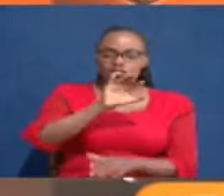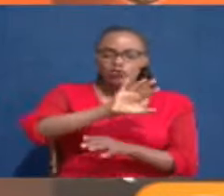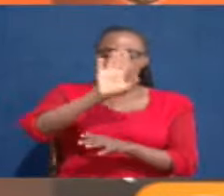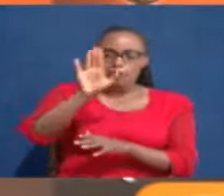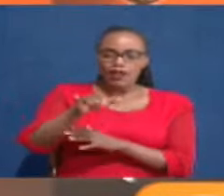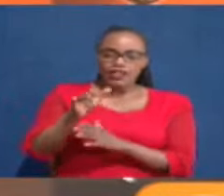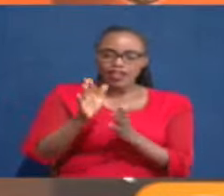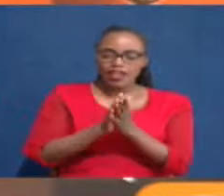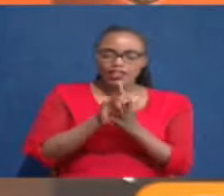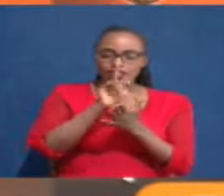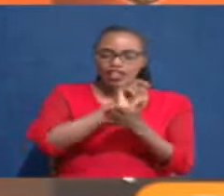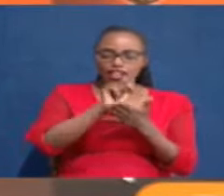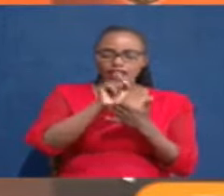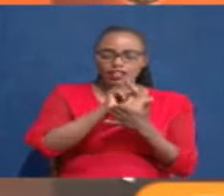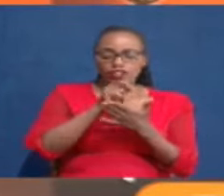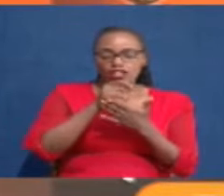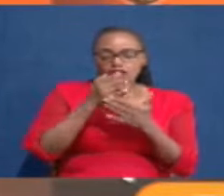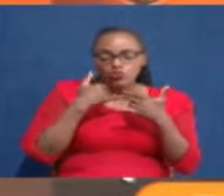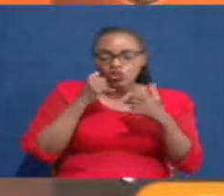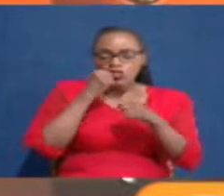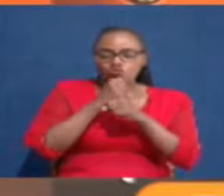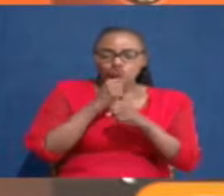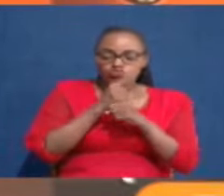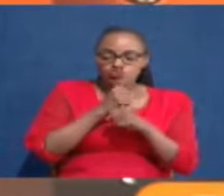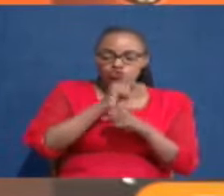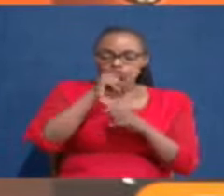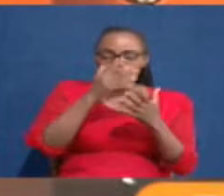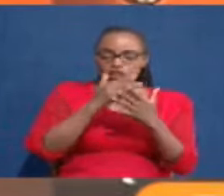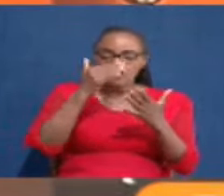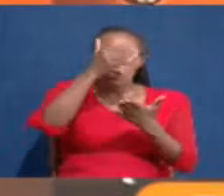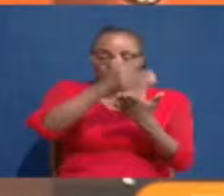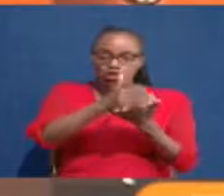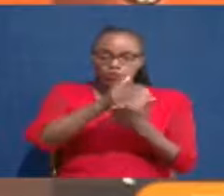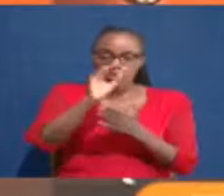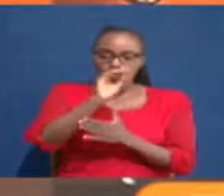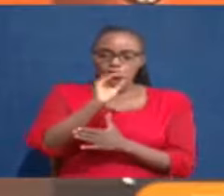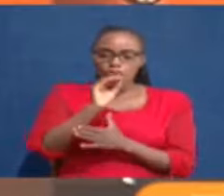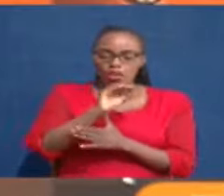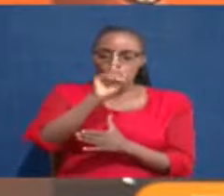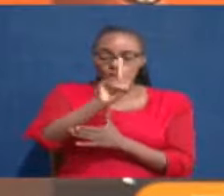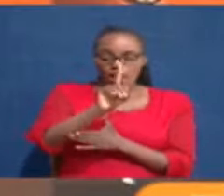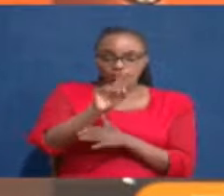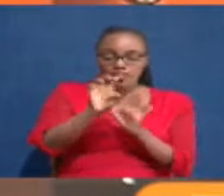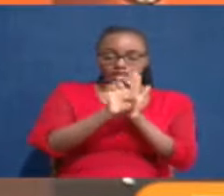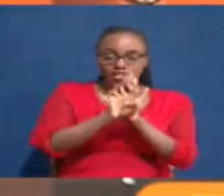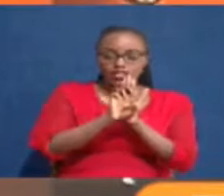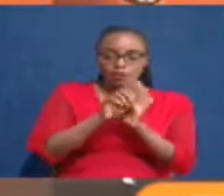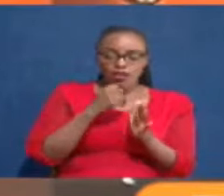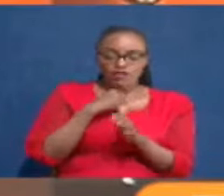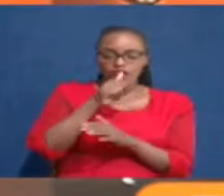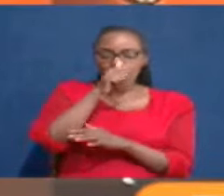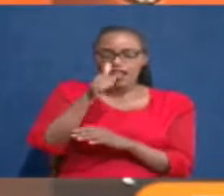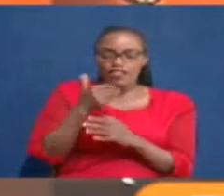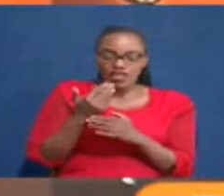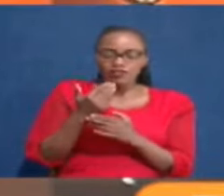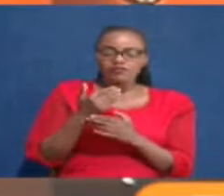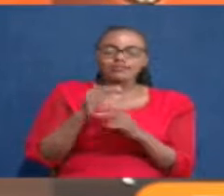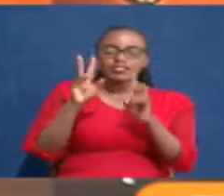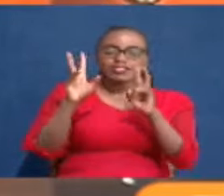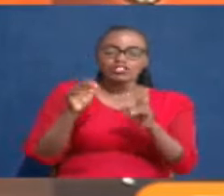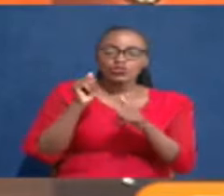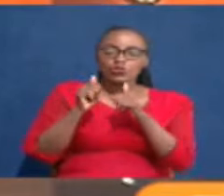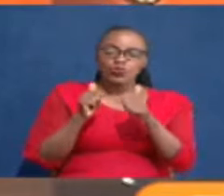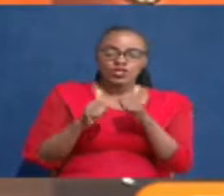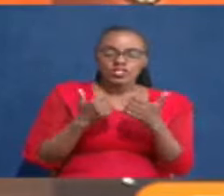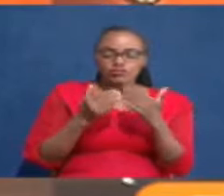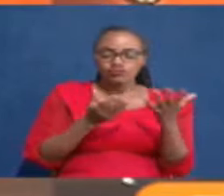out there and right their wrong. It didn't stop there. I have one more instance for you. There was another contentious matter that made